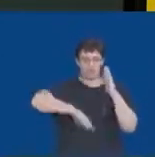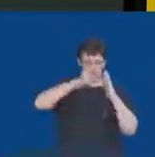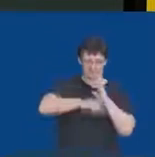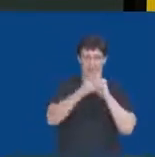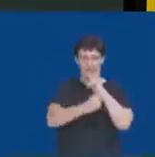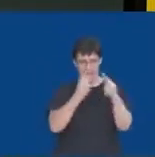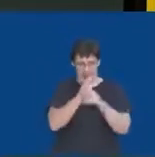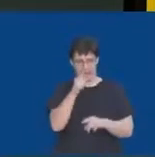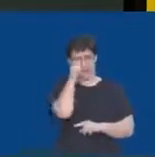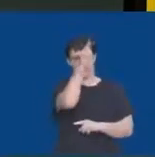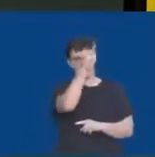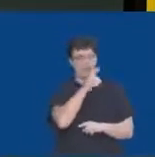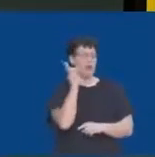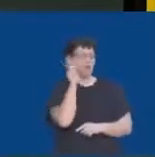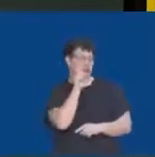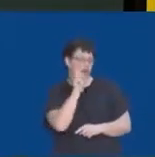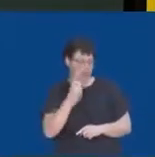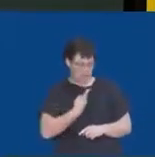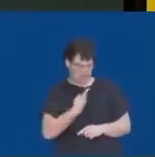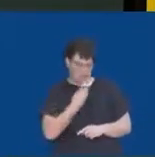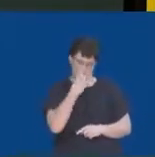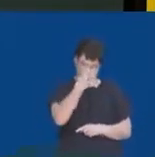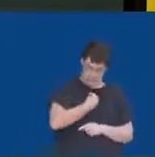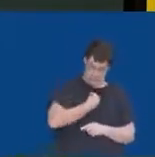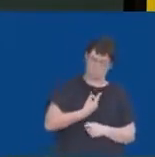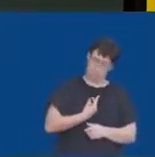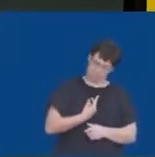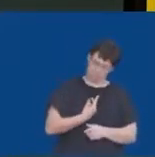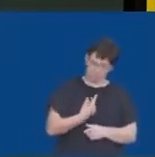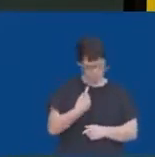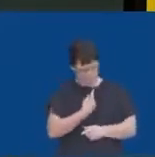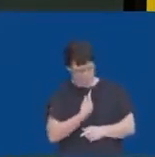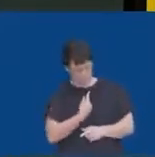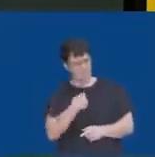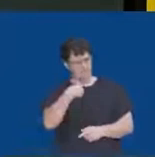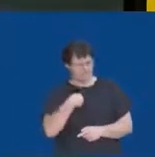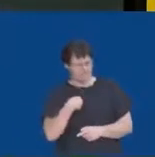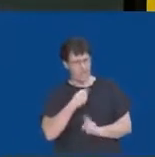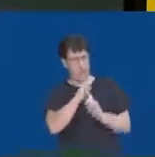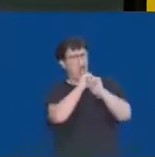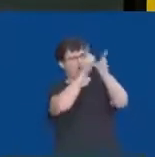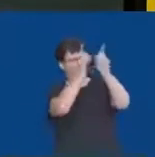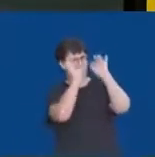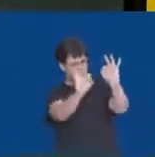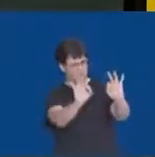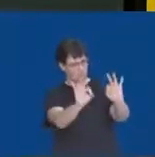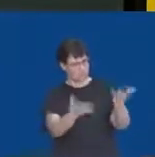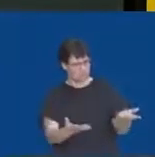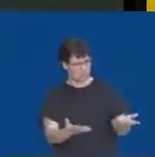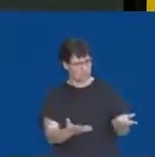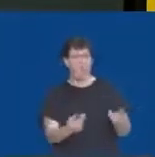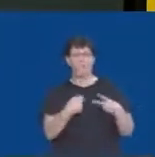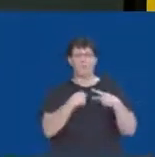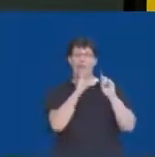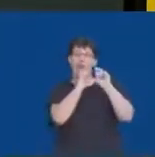the question. Check with yourself and ask yourself, hey self, have I actually answered the question? Have